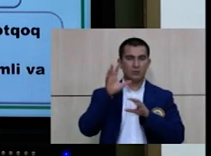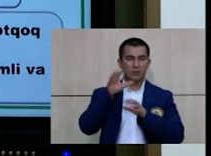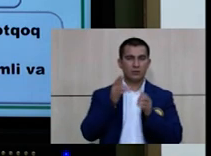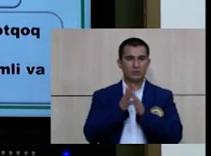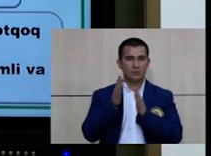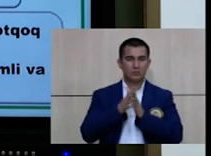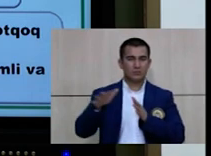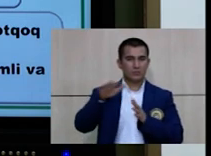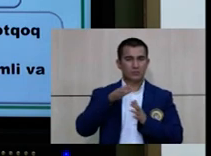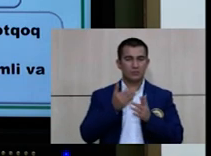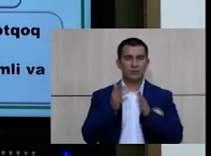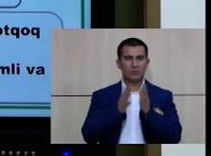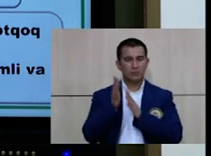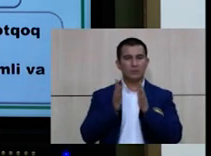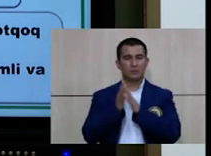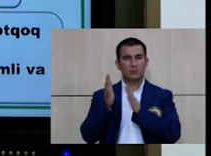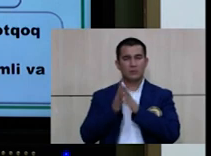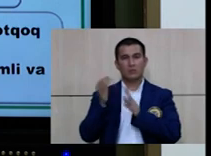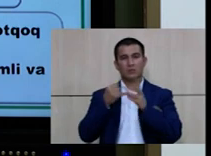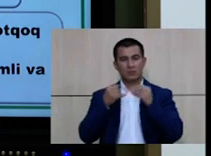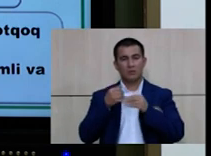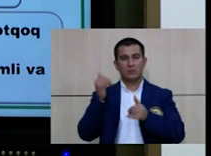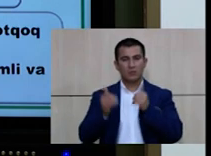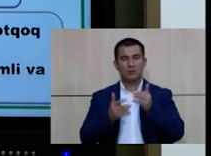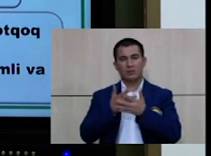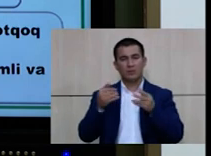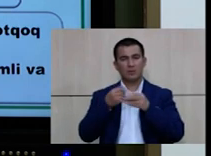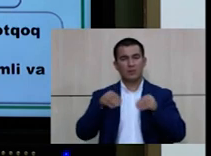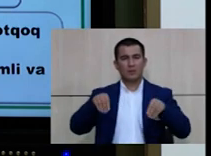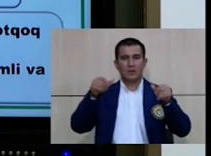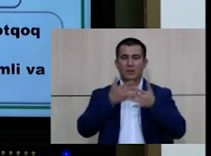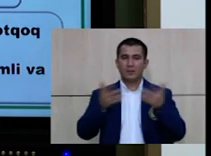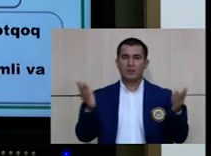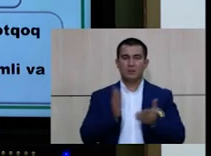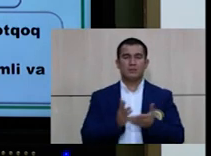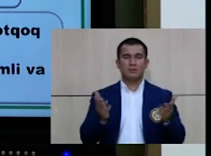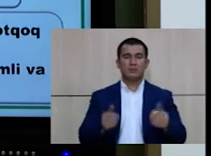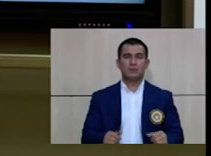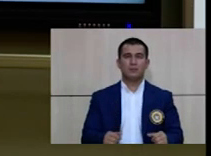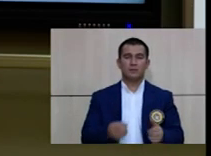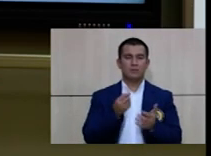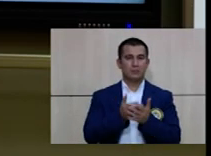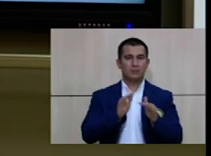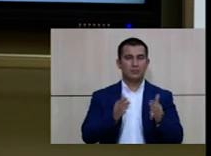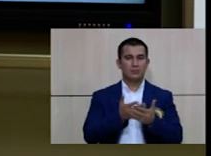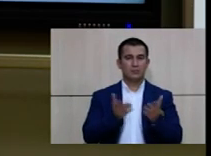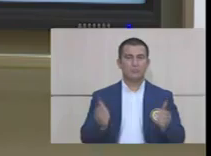va o'tloq botqoq tuproqlari tarqalgan. Demak, aziz